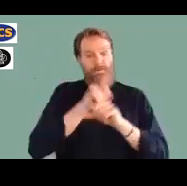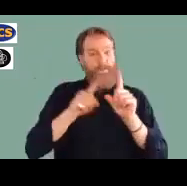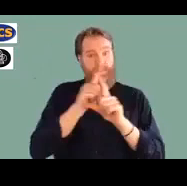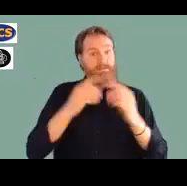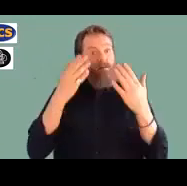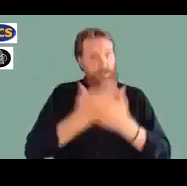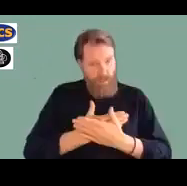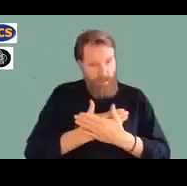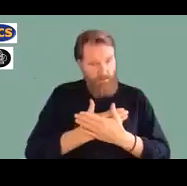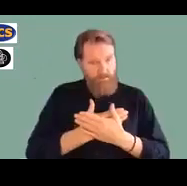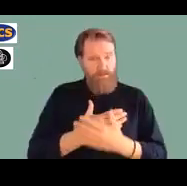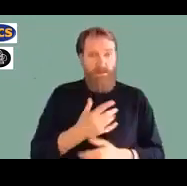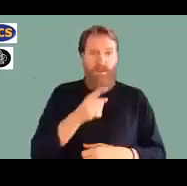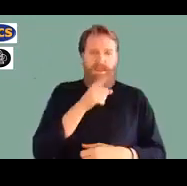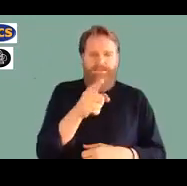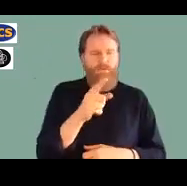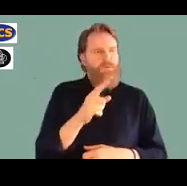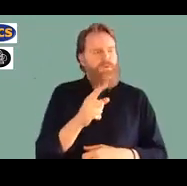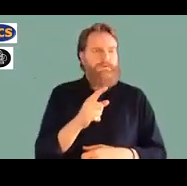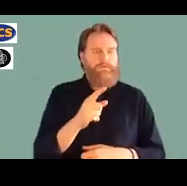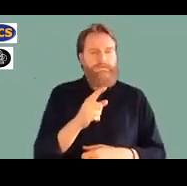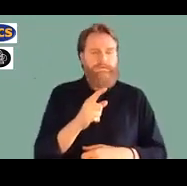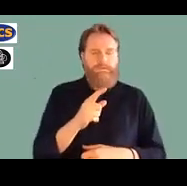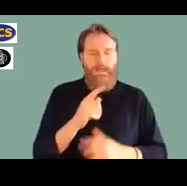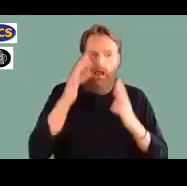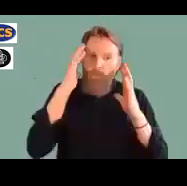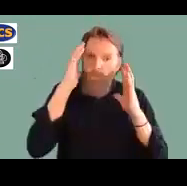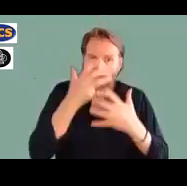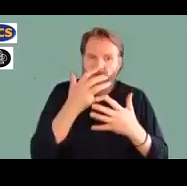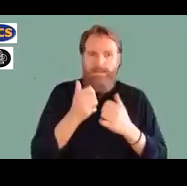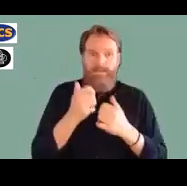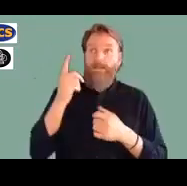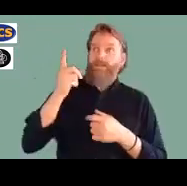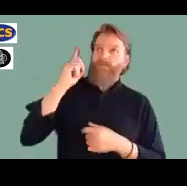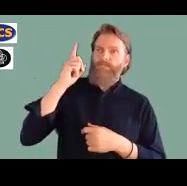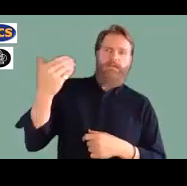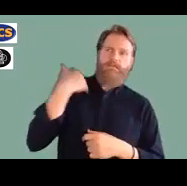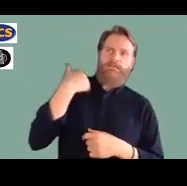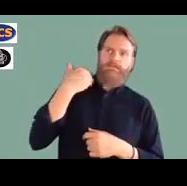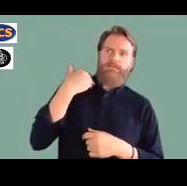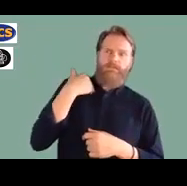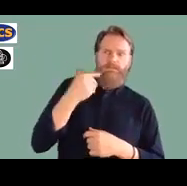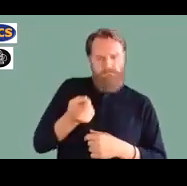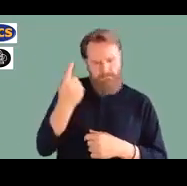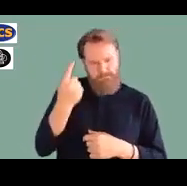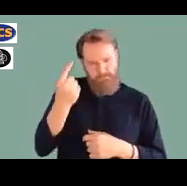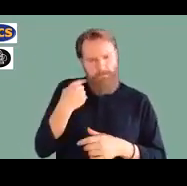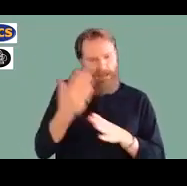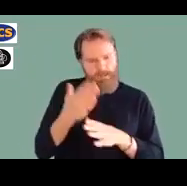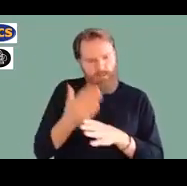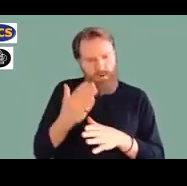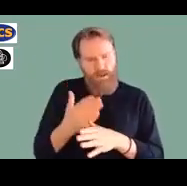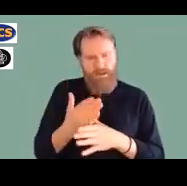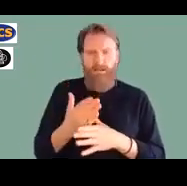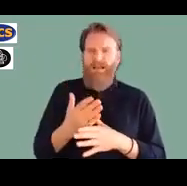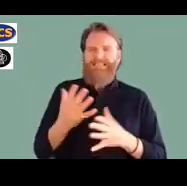has a colleague who is worried, who's been approached by their management to go from home back into work, or somebody who's already traveling to work who doesn't